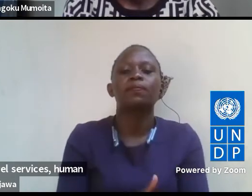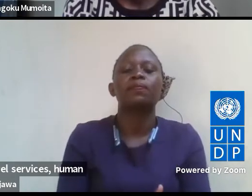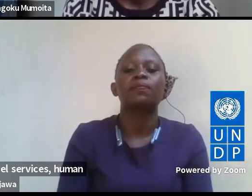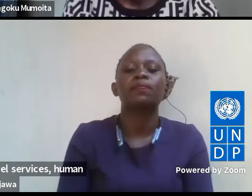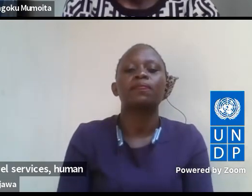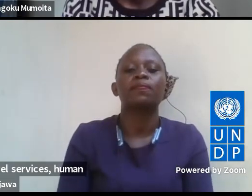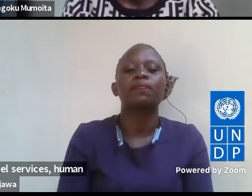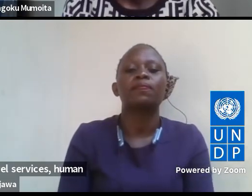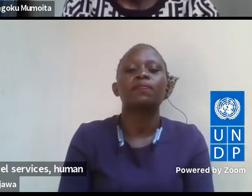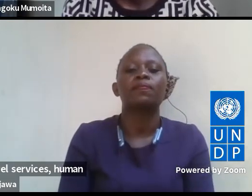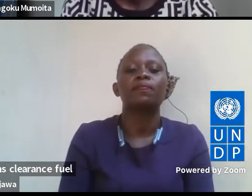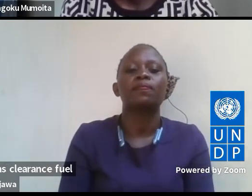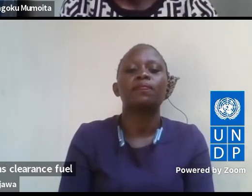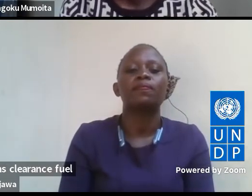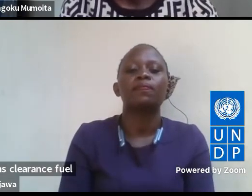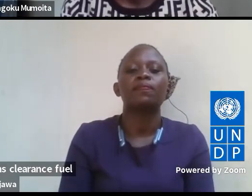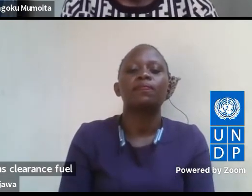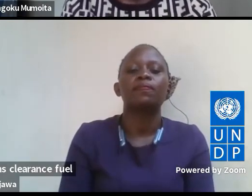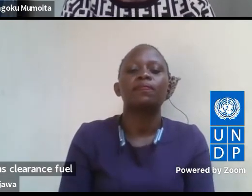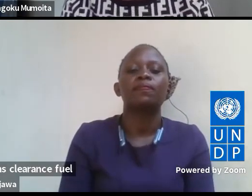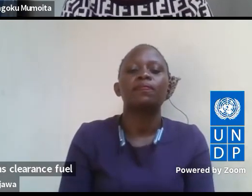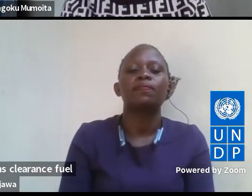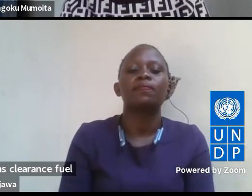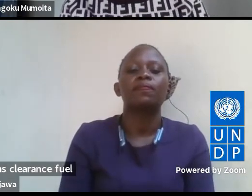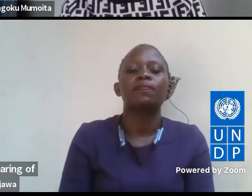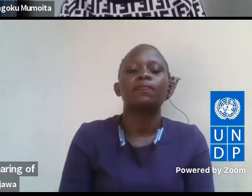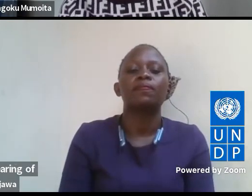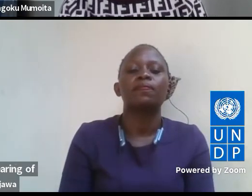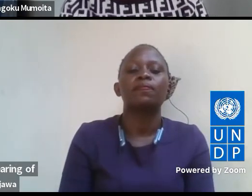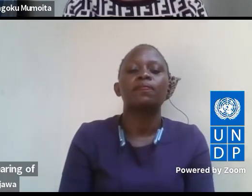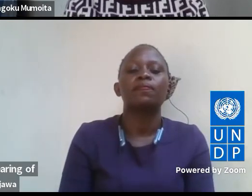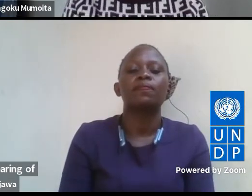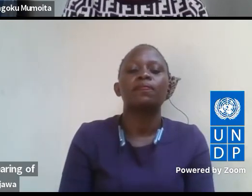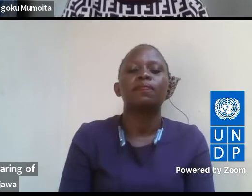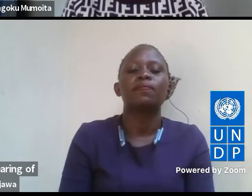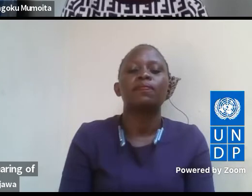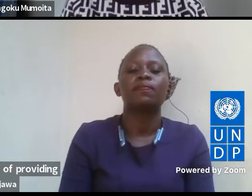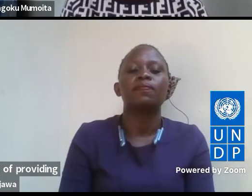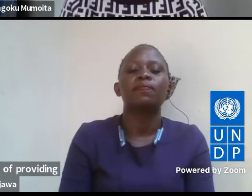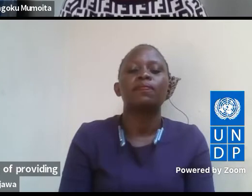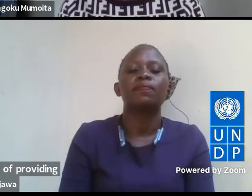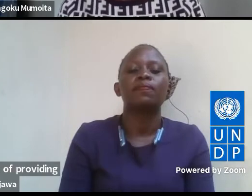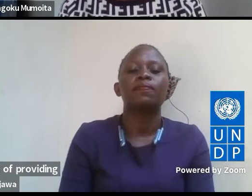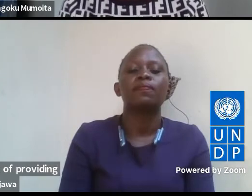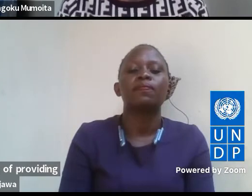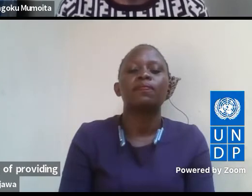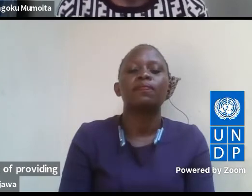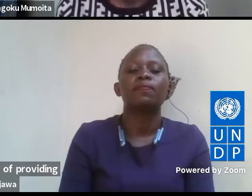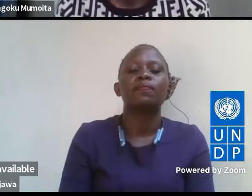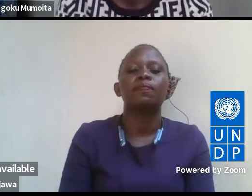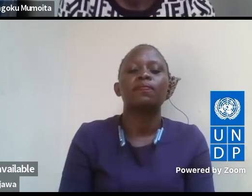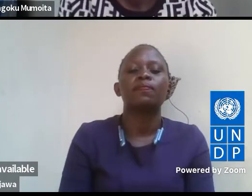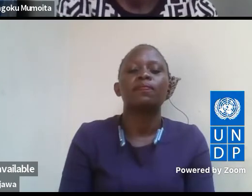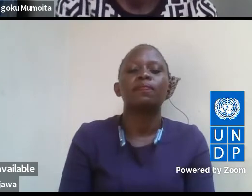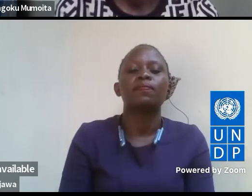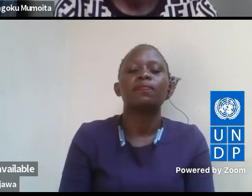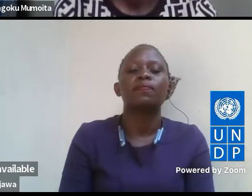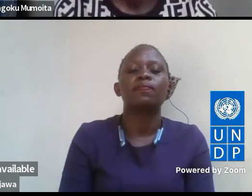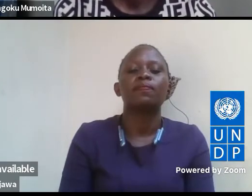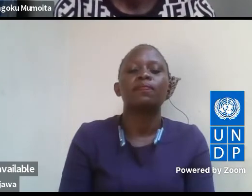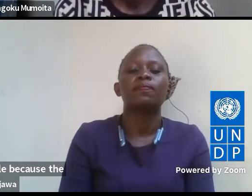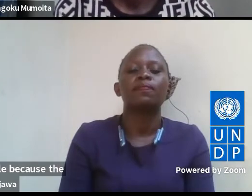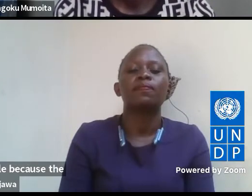fuel supply, land surveying, clearing and forwarding, crane hire, and locally available construction materials. Now, if you're